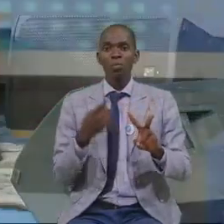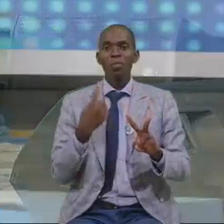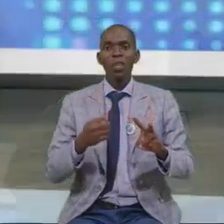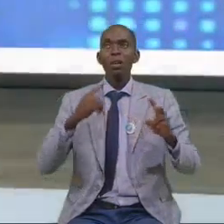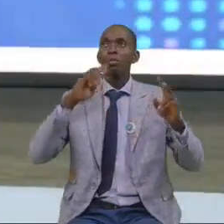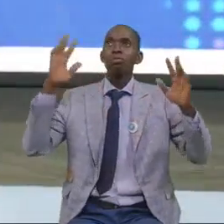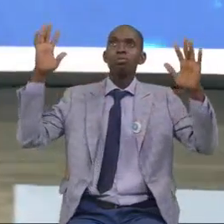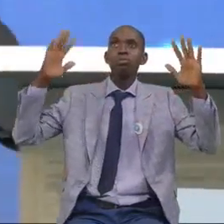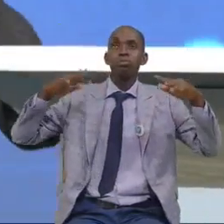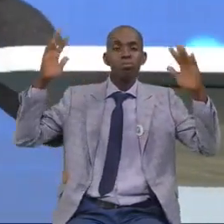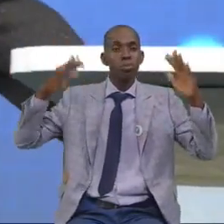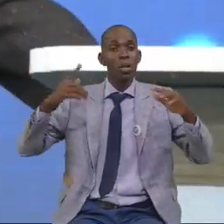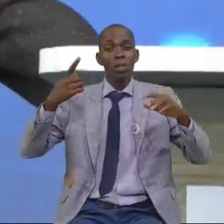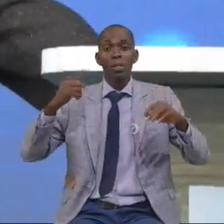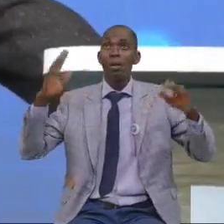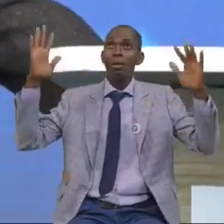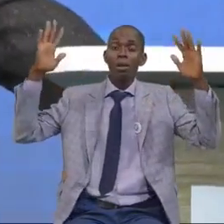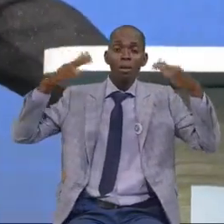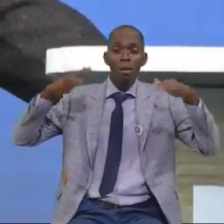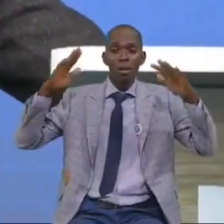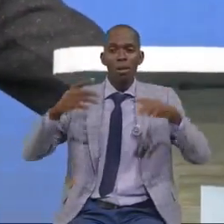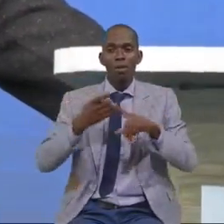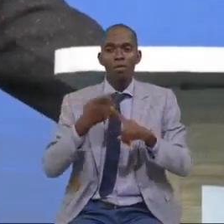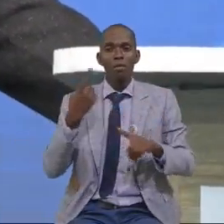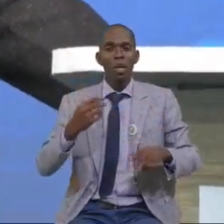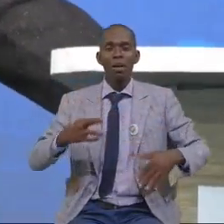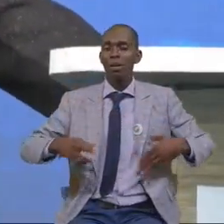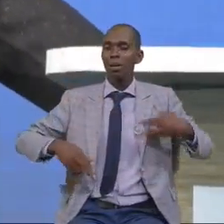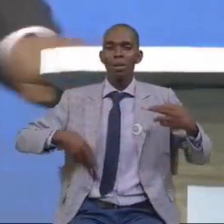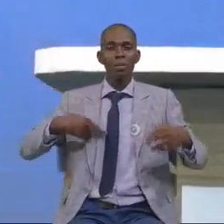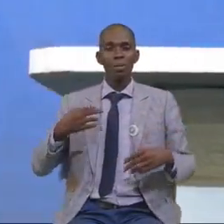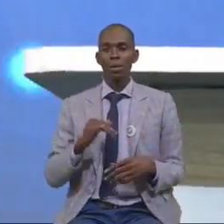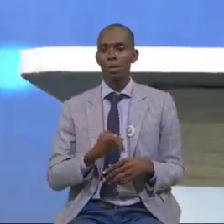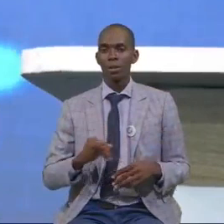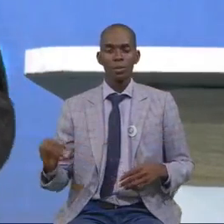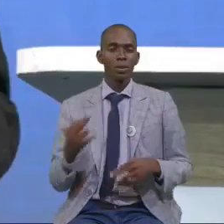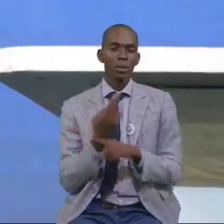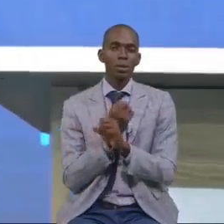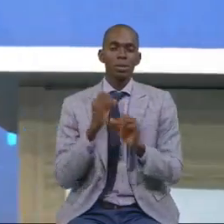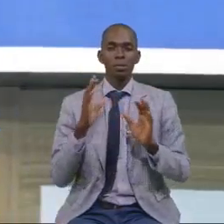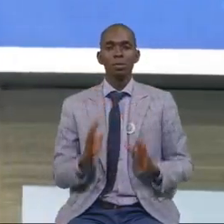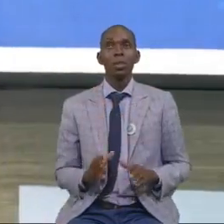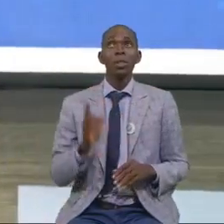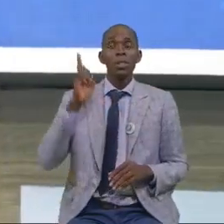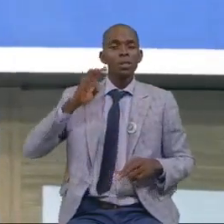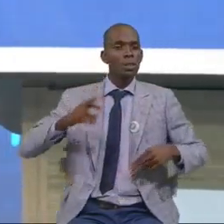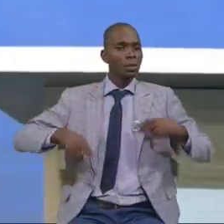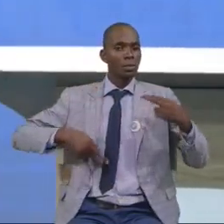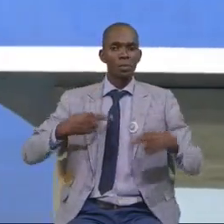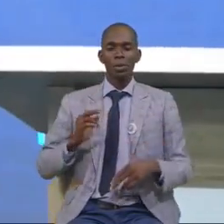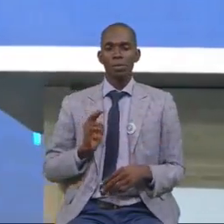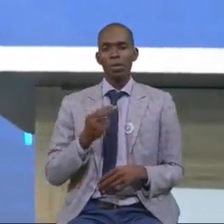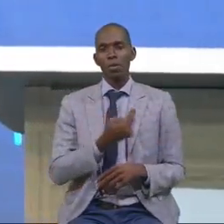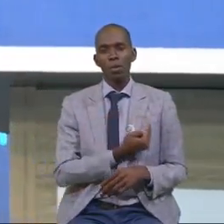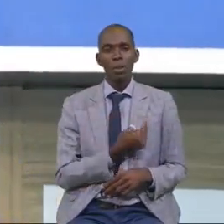The reign from the reviving Redeemer. He revives us. He